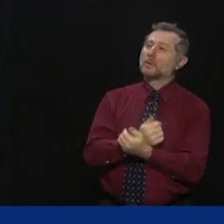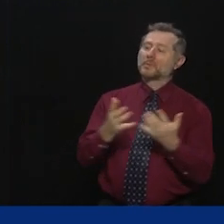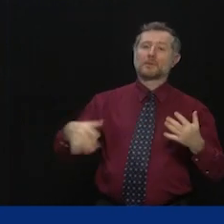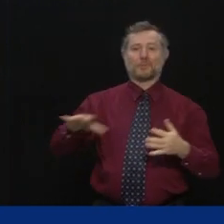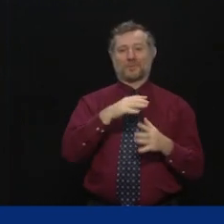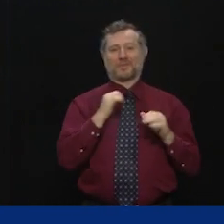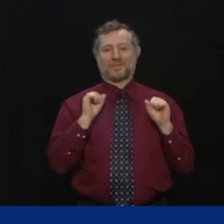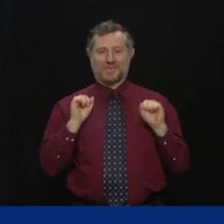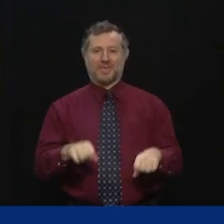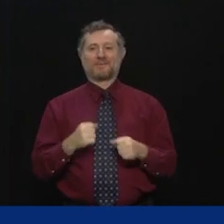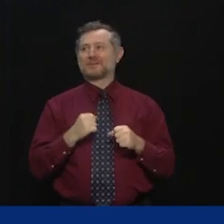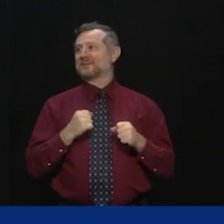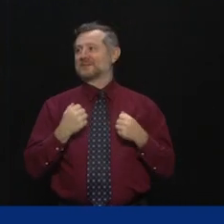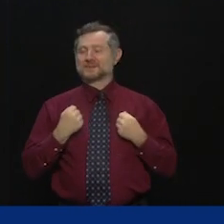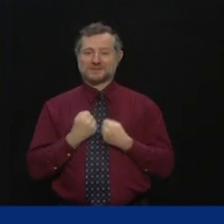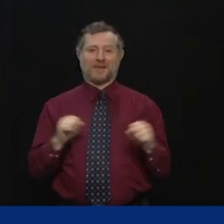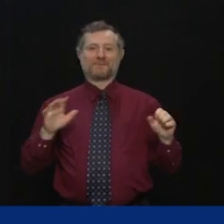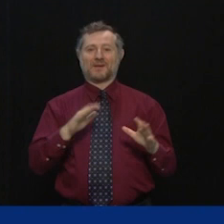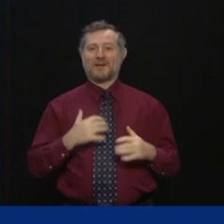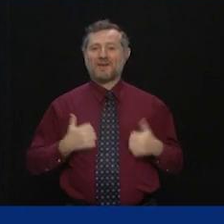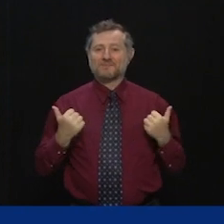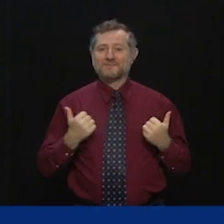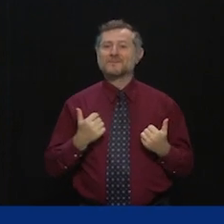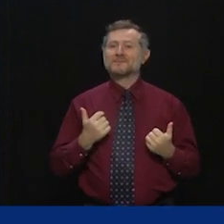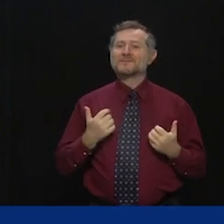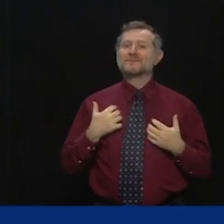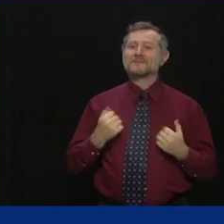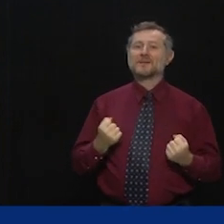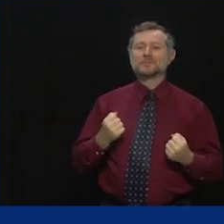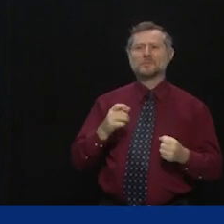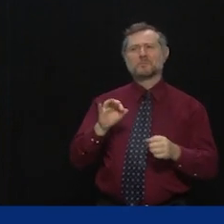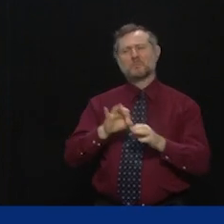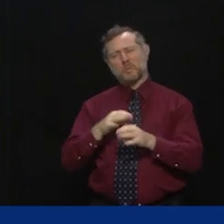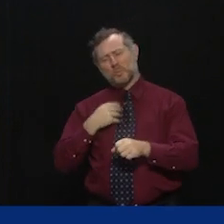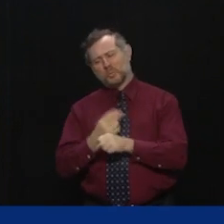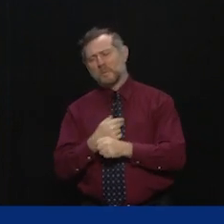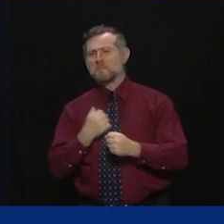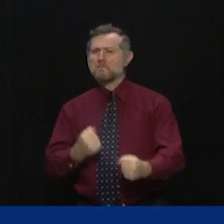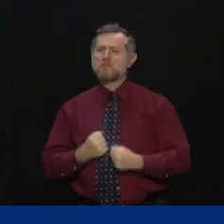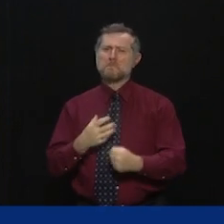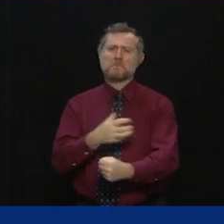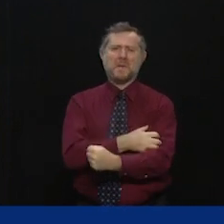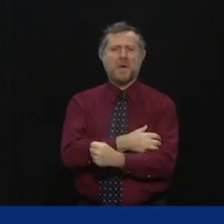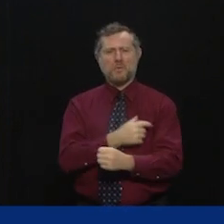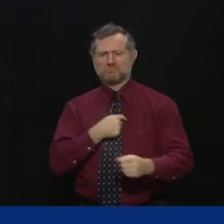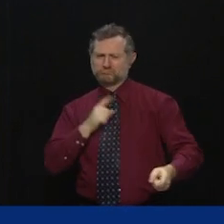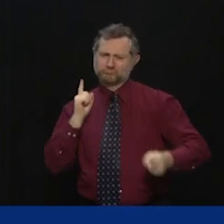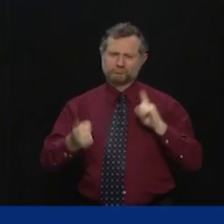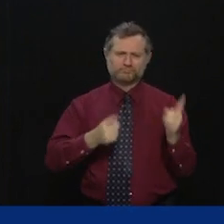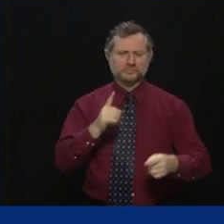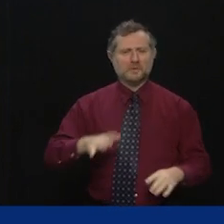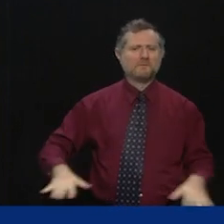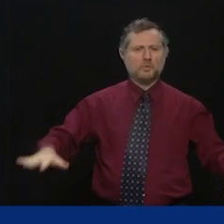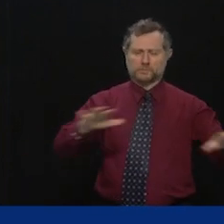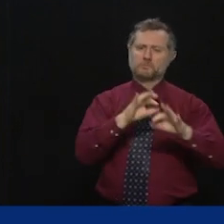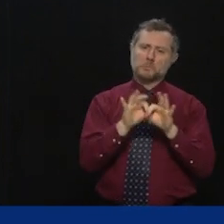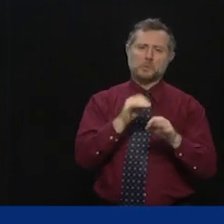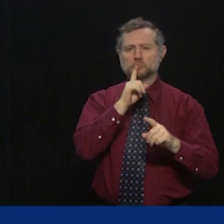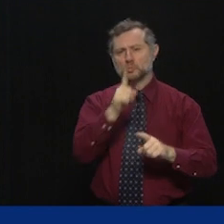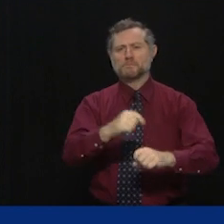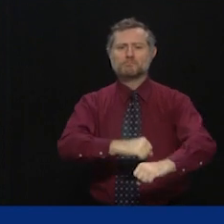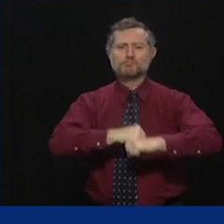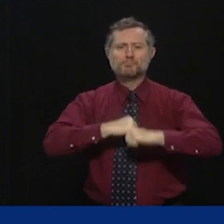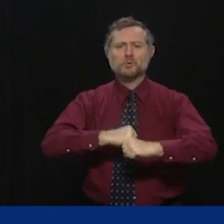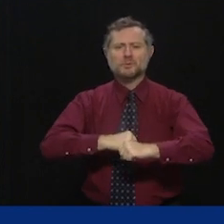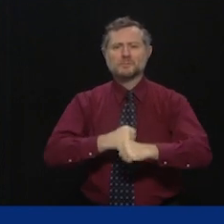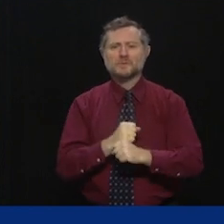that's what I'm using as the full power of the state of New York to ensure that we do everything to protect people. And again, this is simple